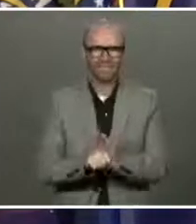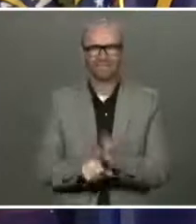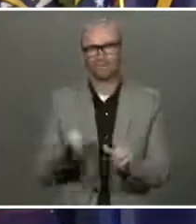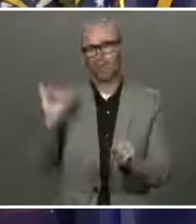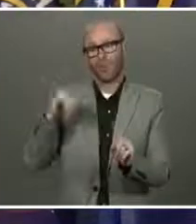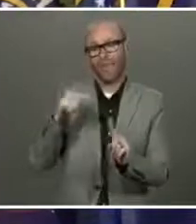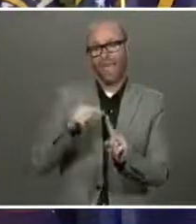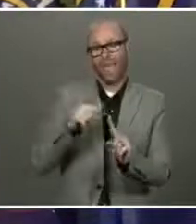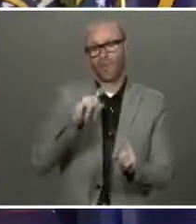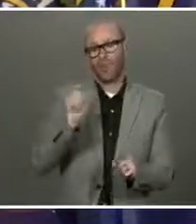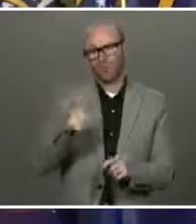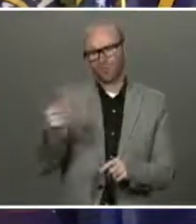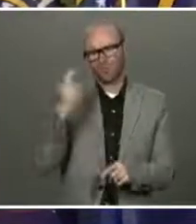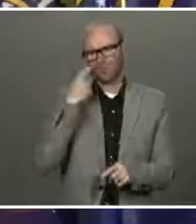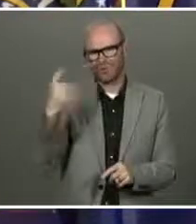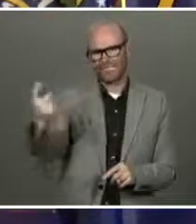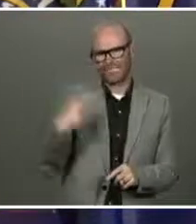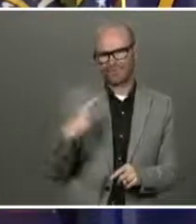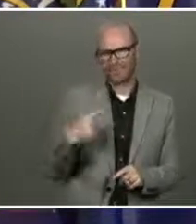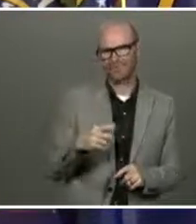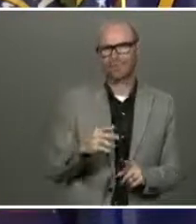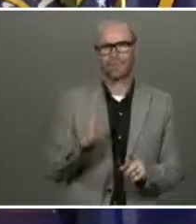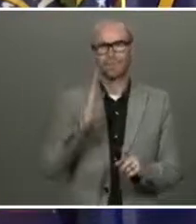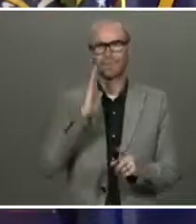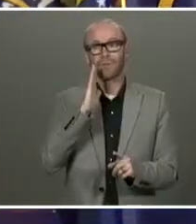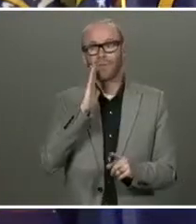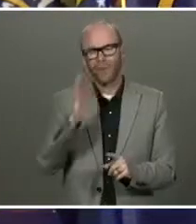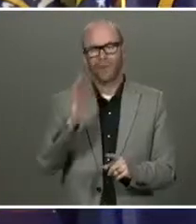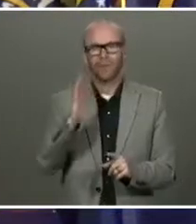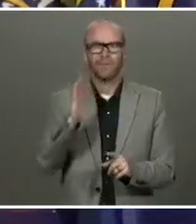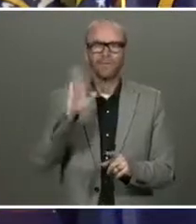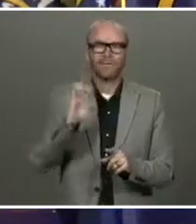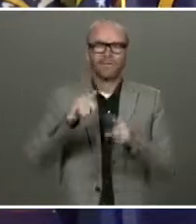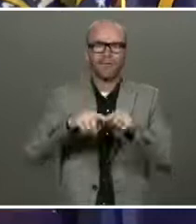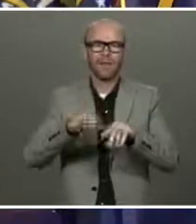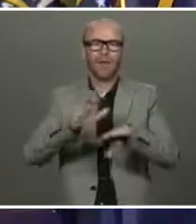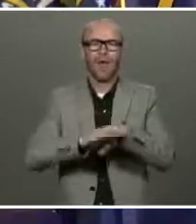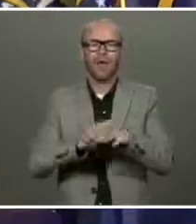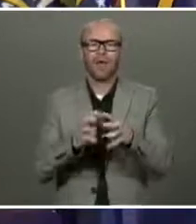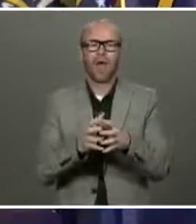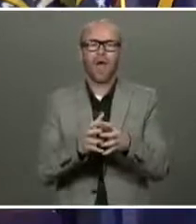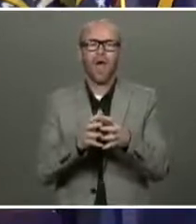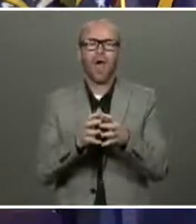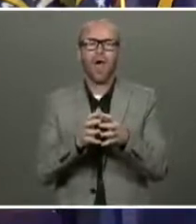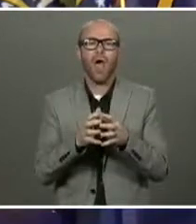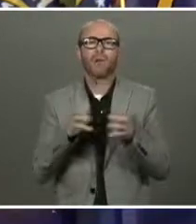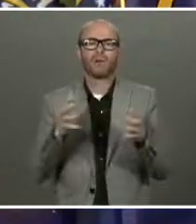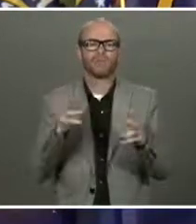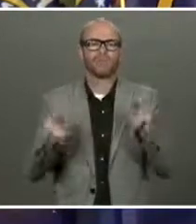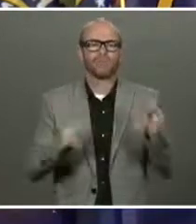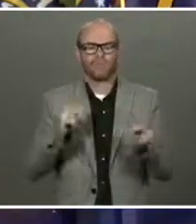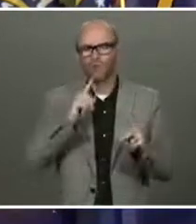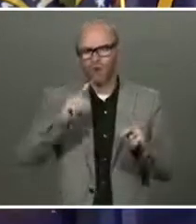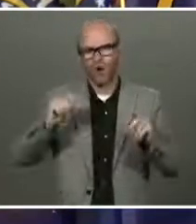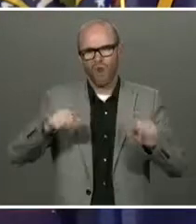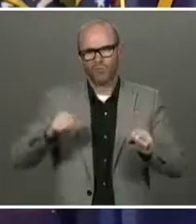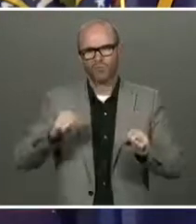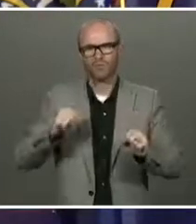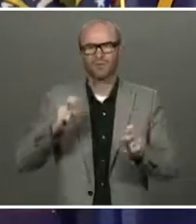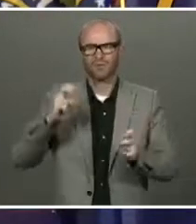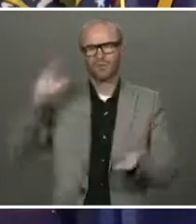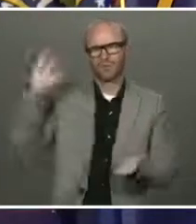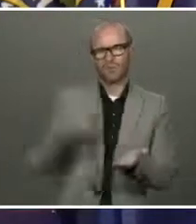that question that you just asked will be dependent on how much people are able to cut back on their water usage